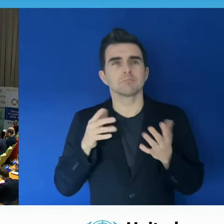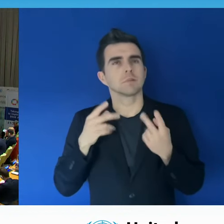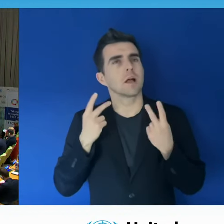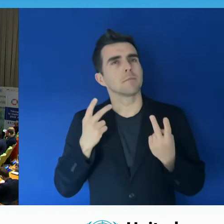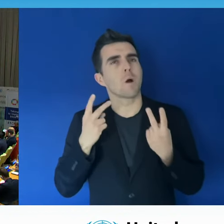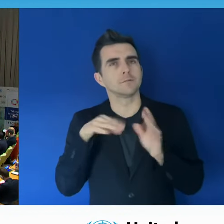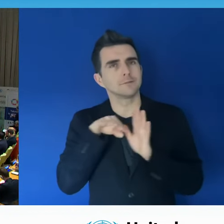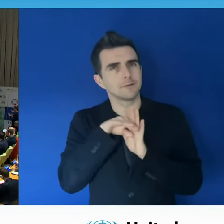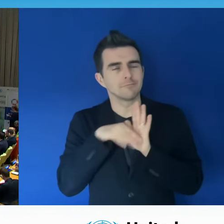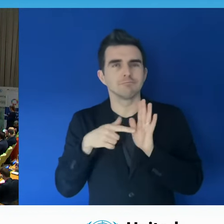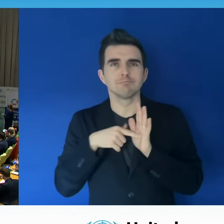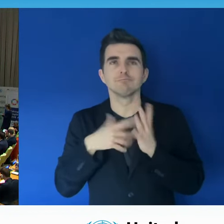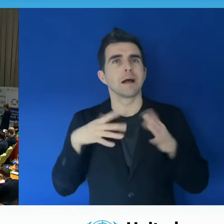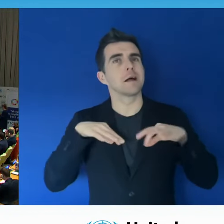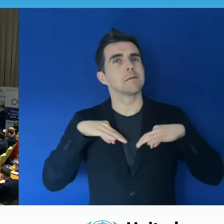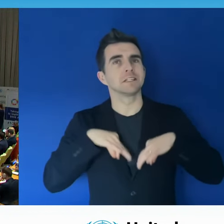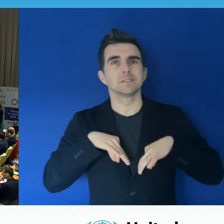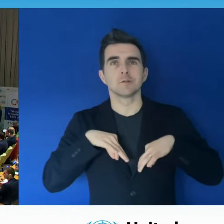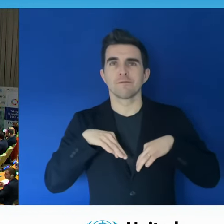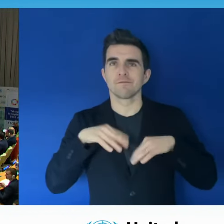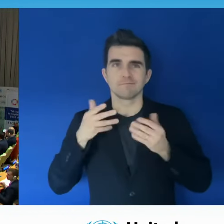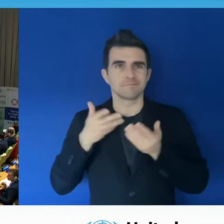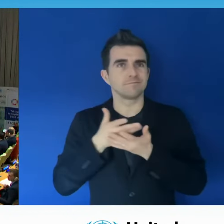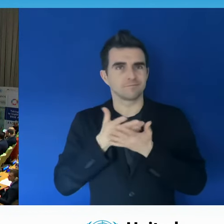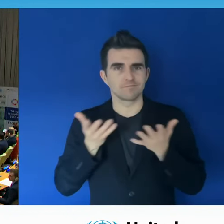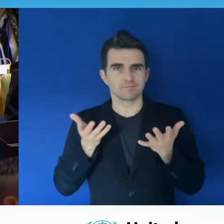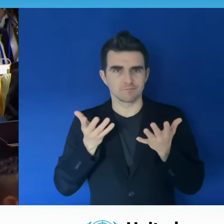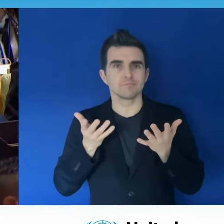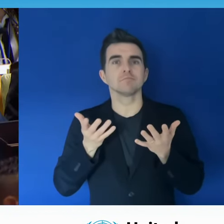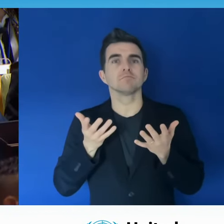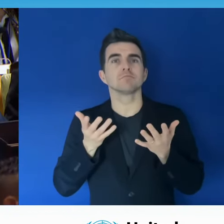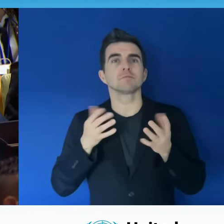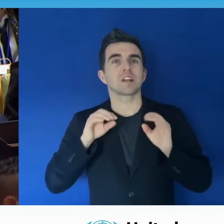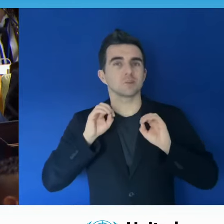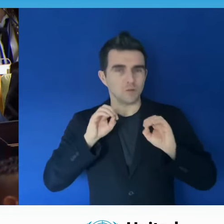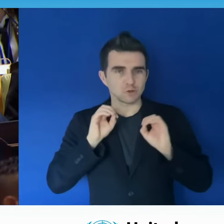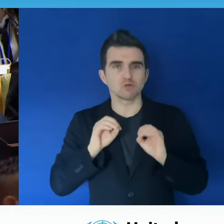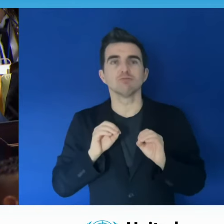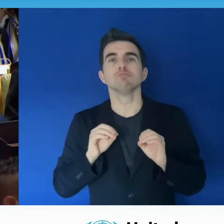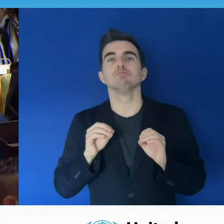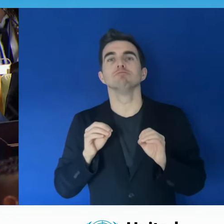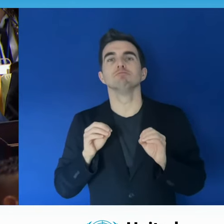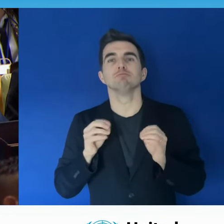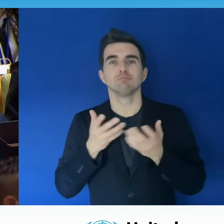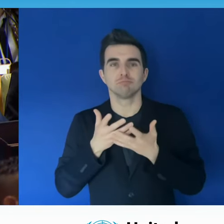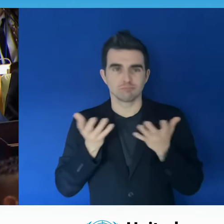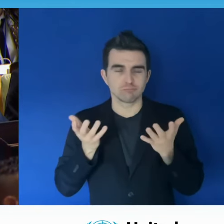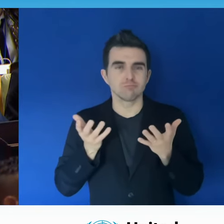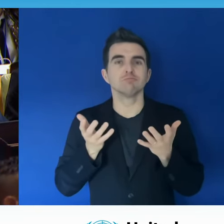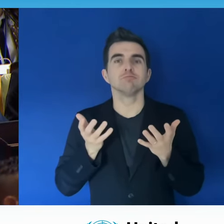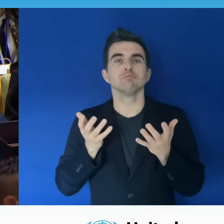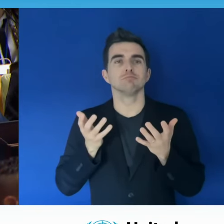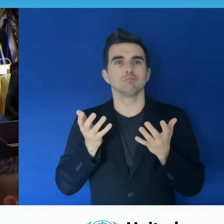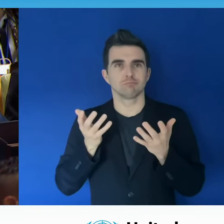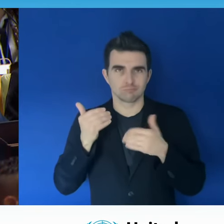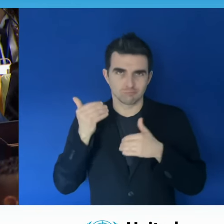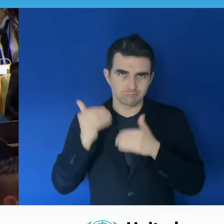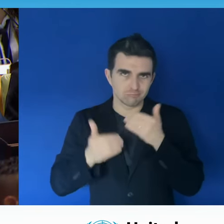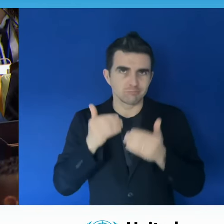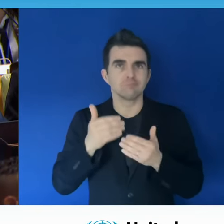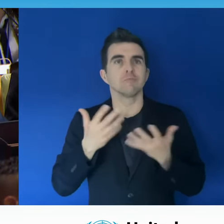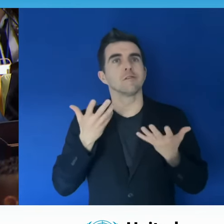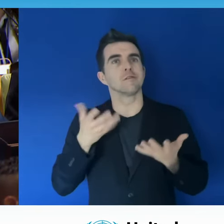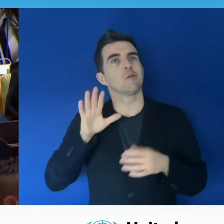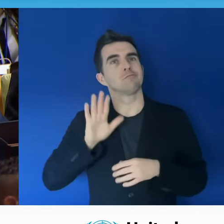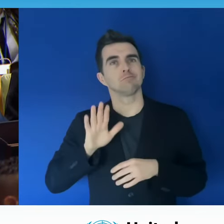mandate of the Royal Government of Cambodia. We have provided our young people with opportunity to unlock their potential and to get